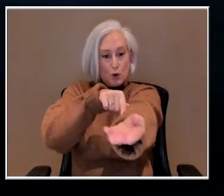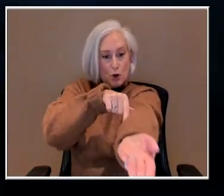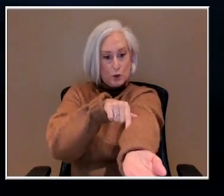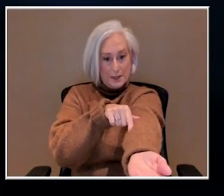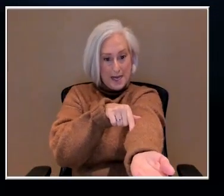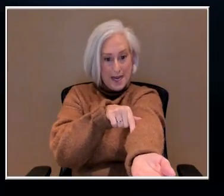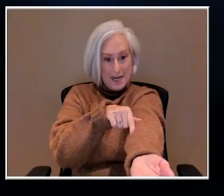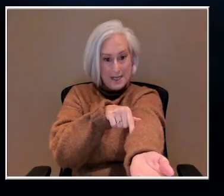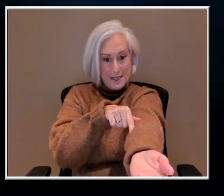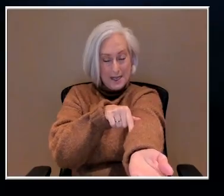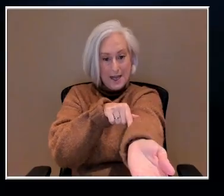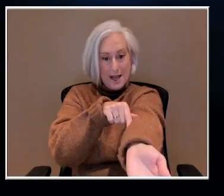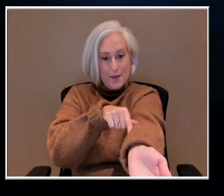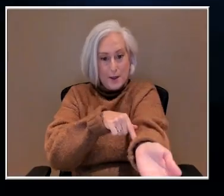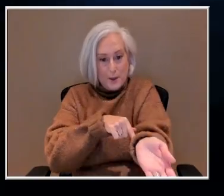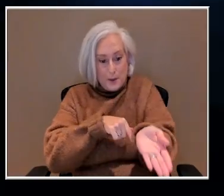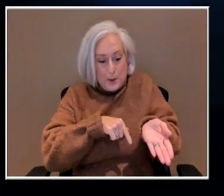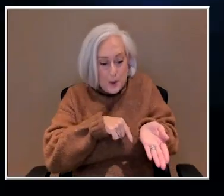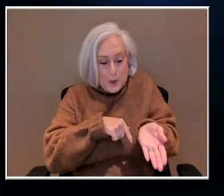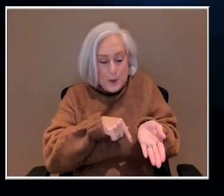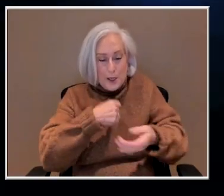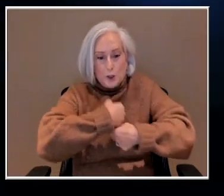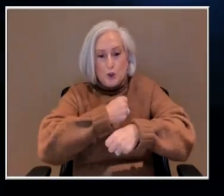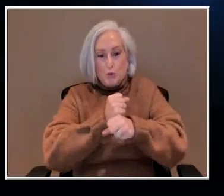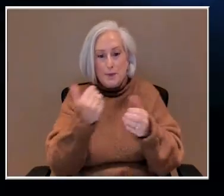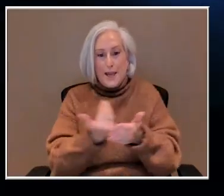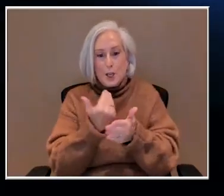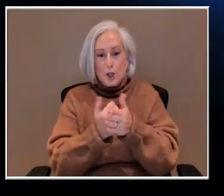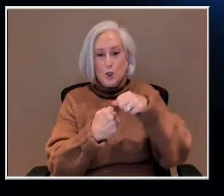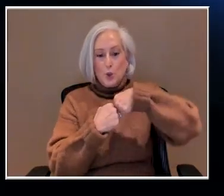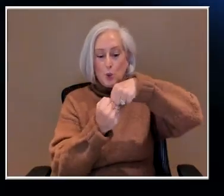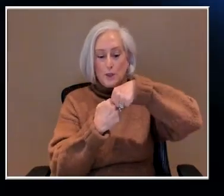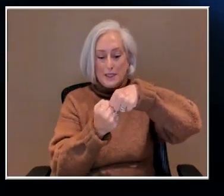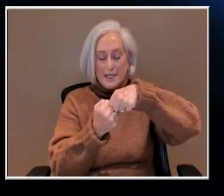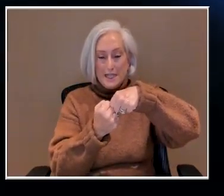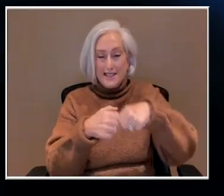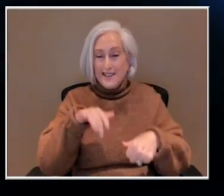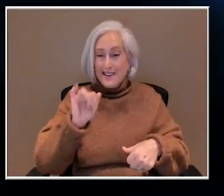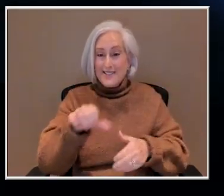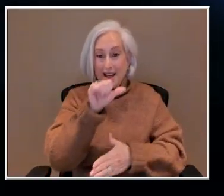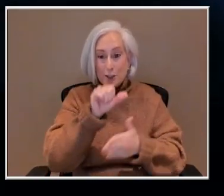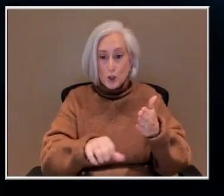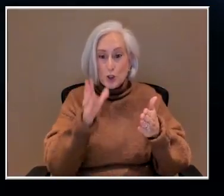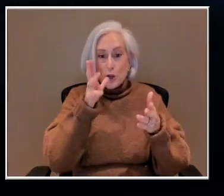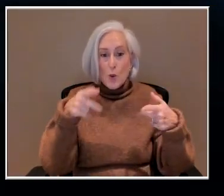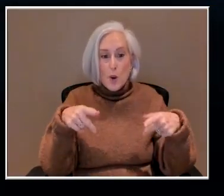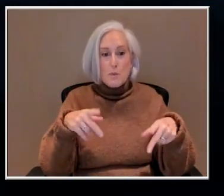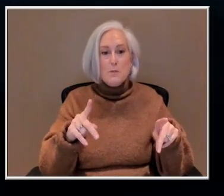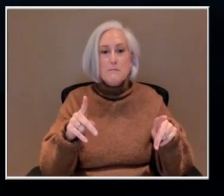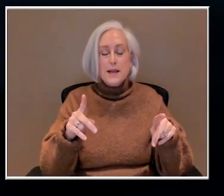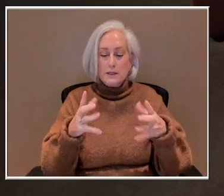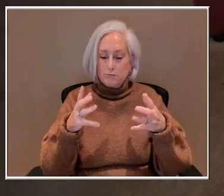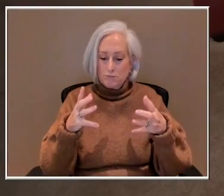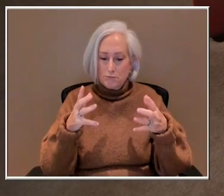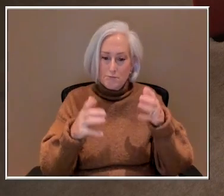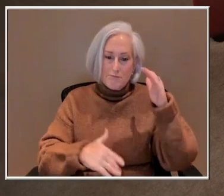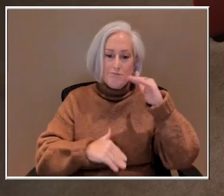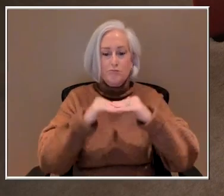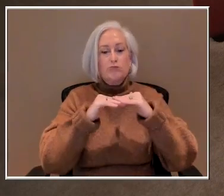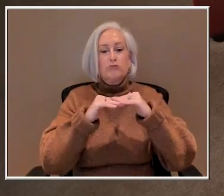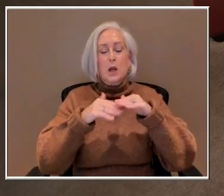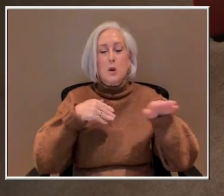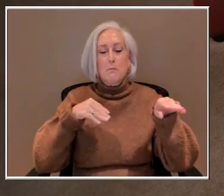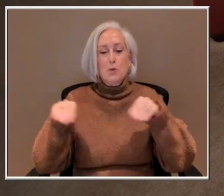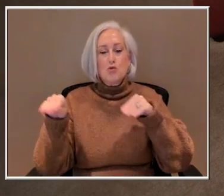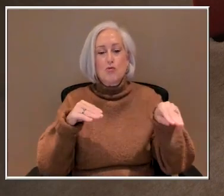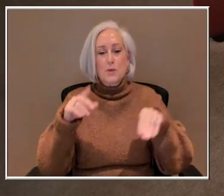up to create a new knee. The drastic surgery would allow maximum movement for John. John made his